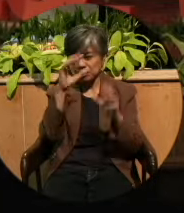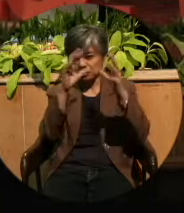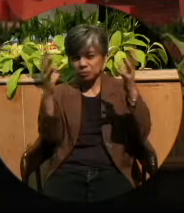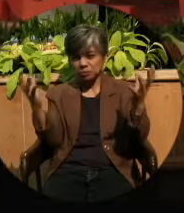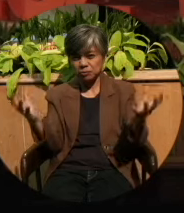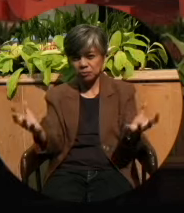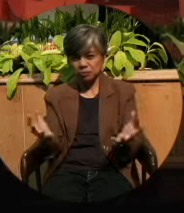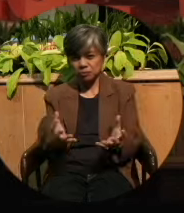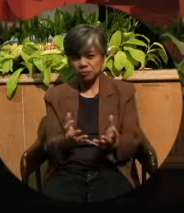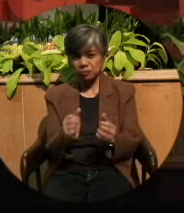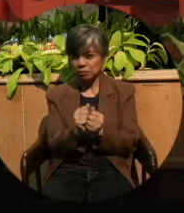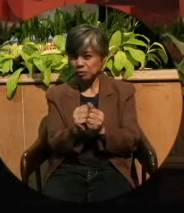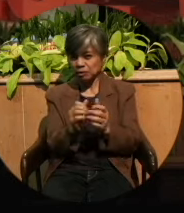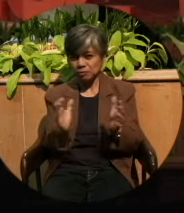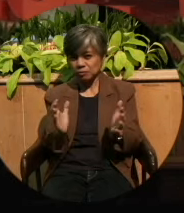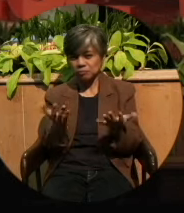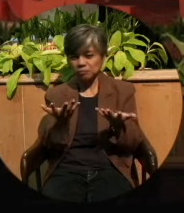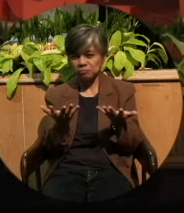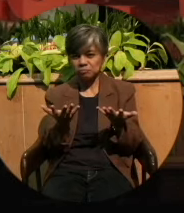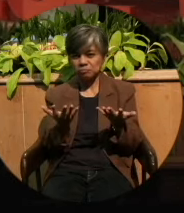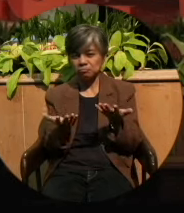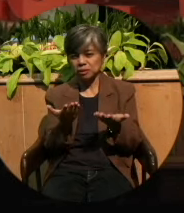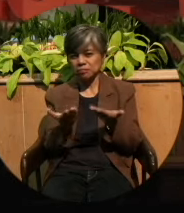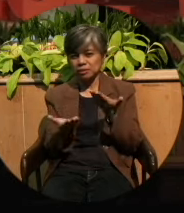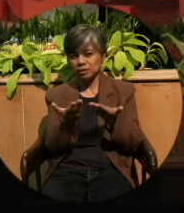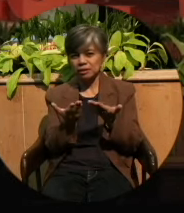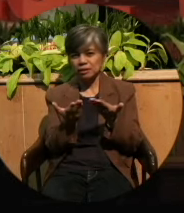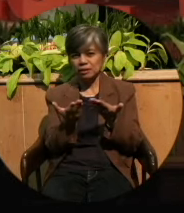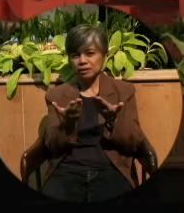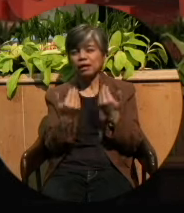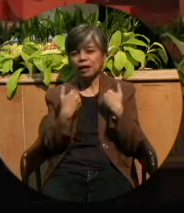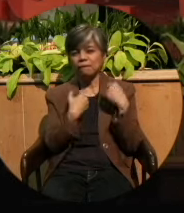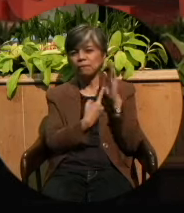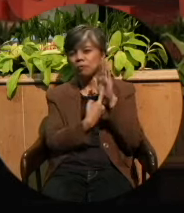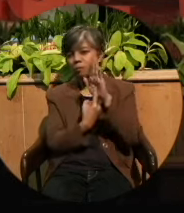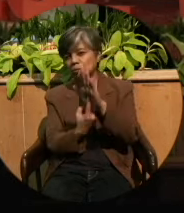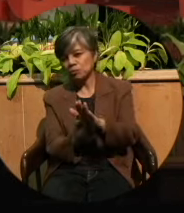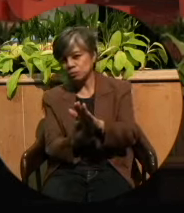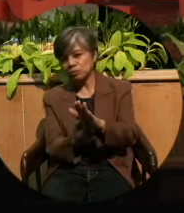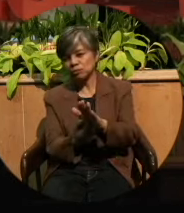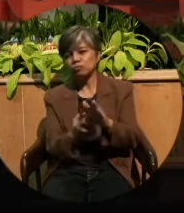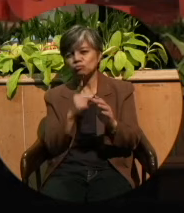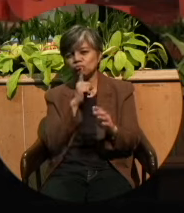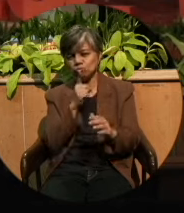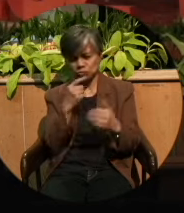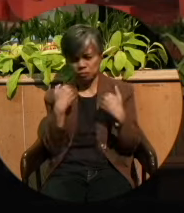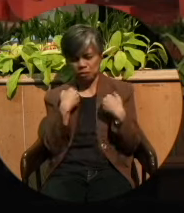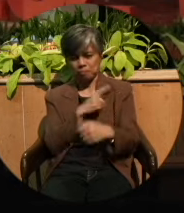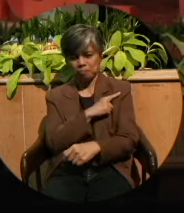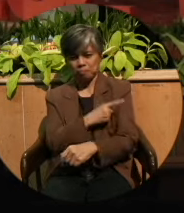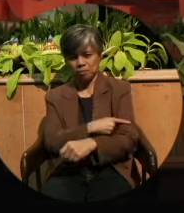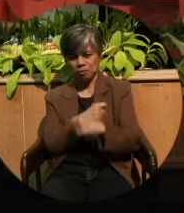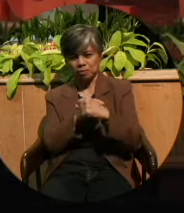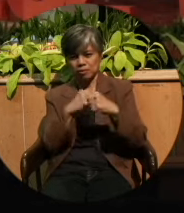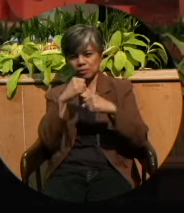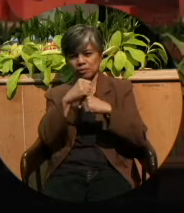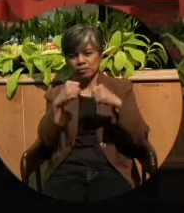without accounting for the fact that it is already reflecting these power structures, and